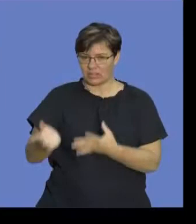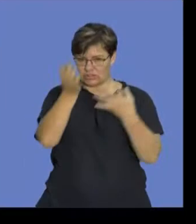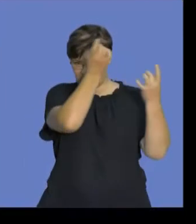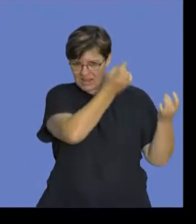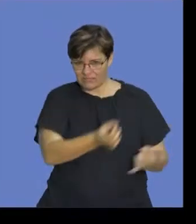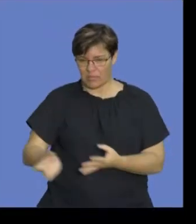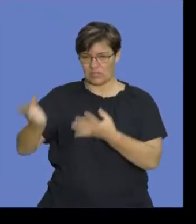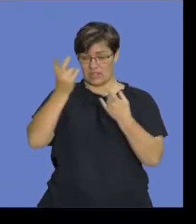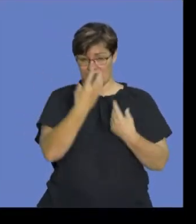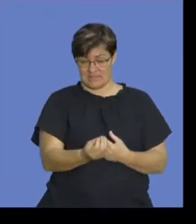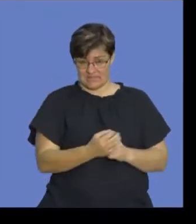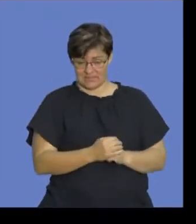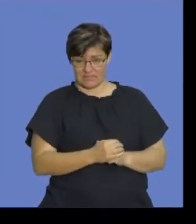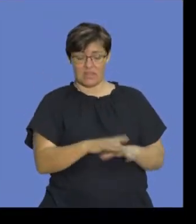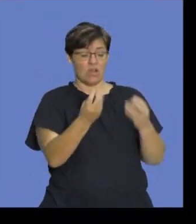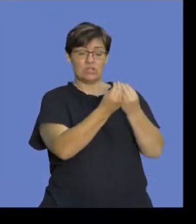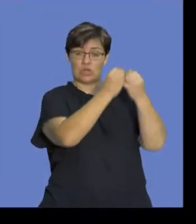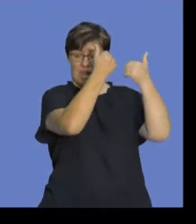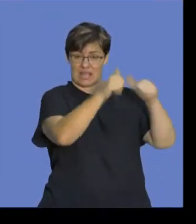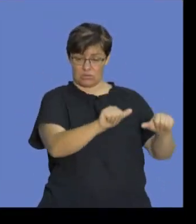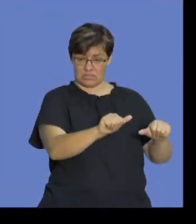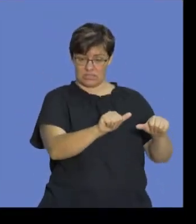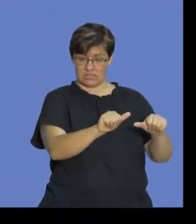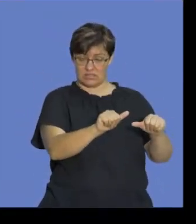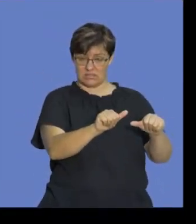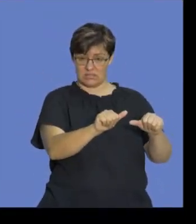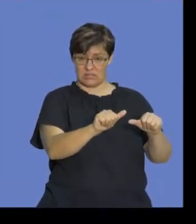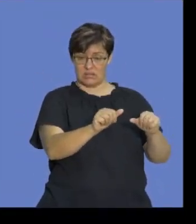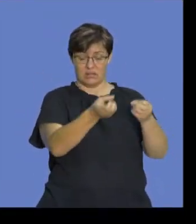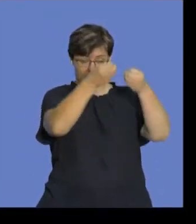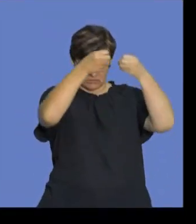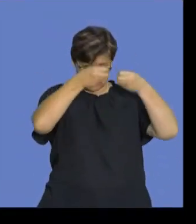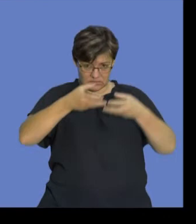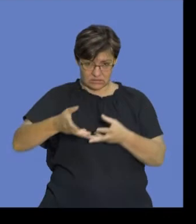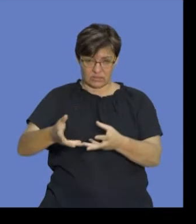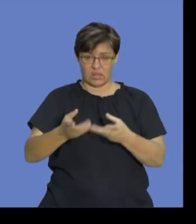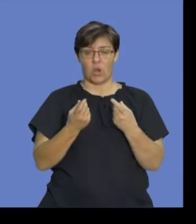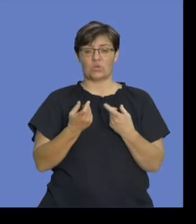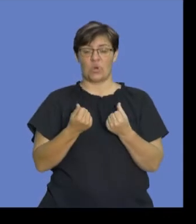account, which flows into your cost account,